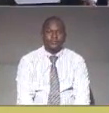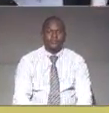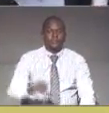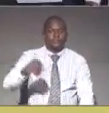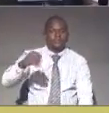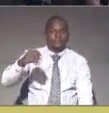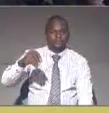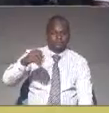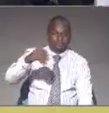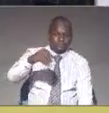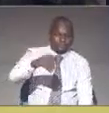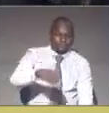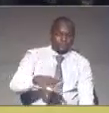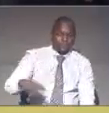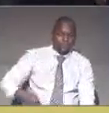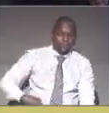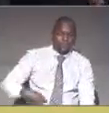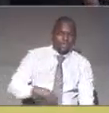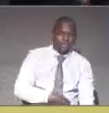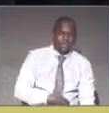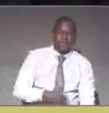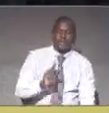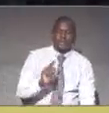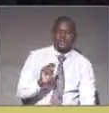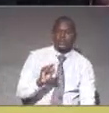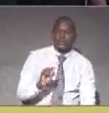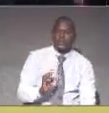Taka, Waswa, Nikato,